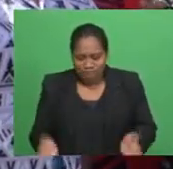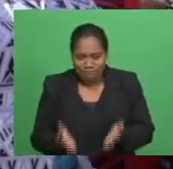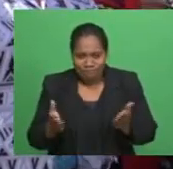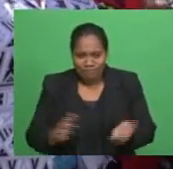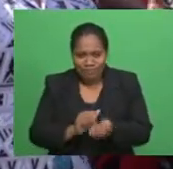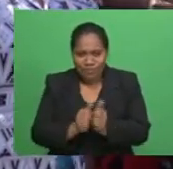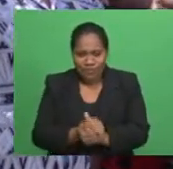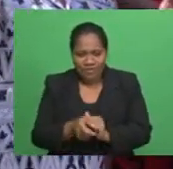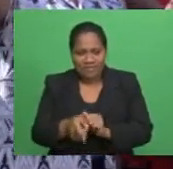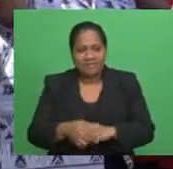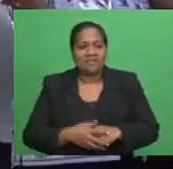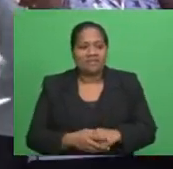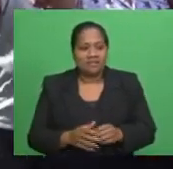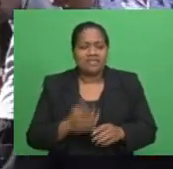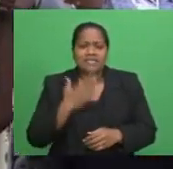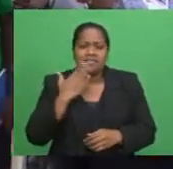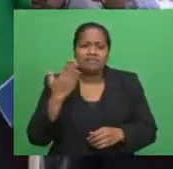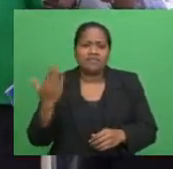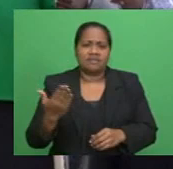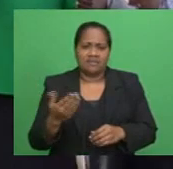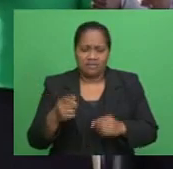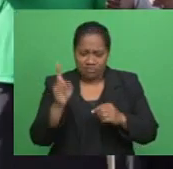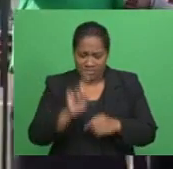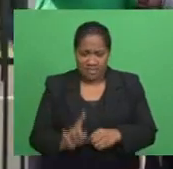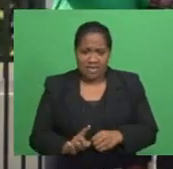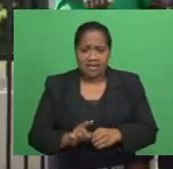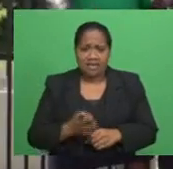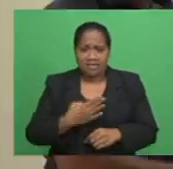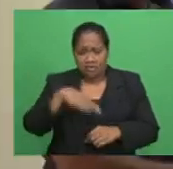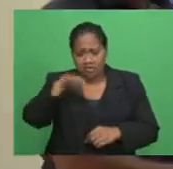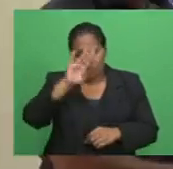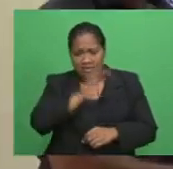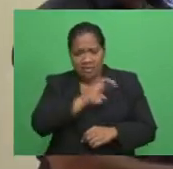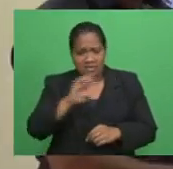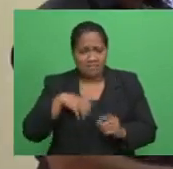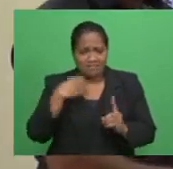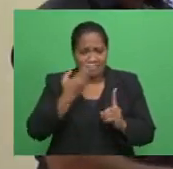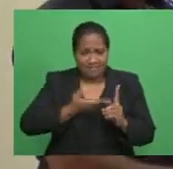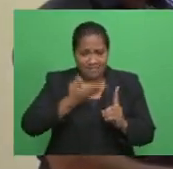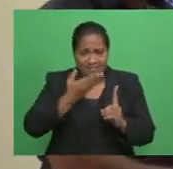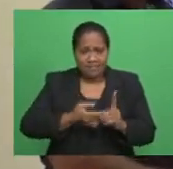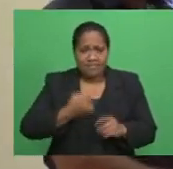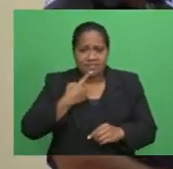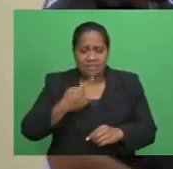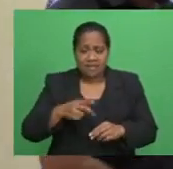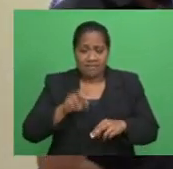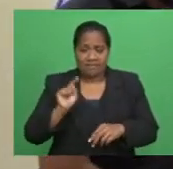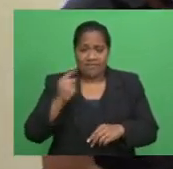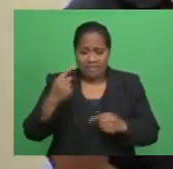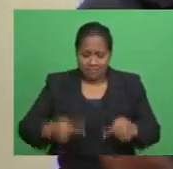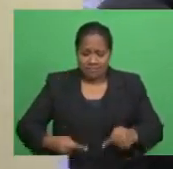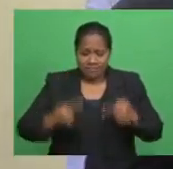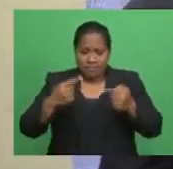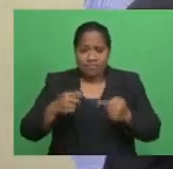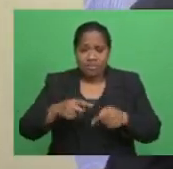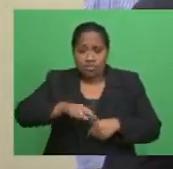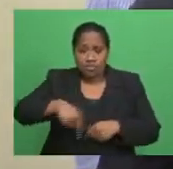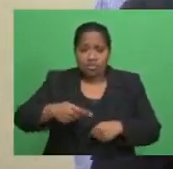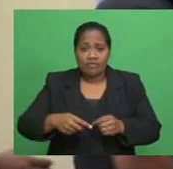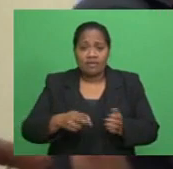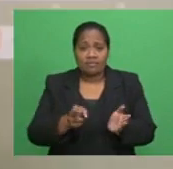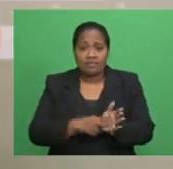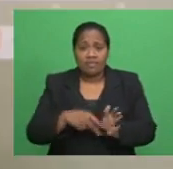competition today, Fiji Rugby Union Chief Executive John O'Connor predicts the first match between Suva and Nandranga will be a